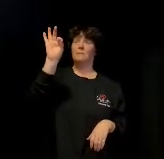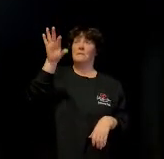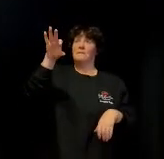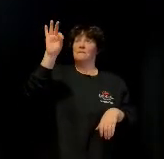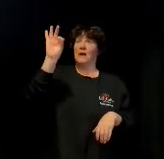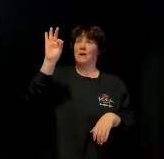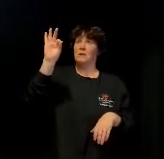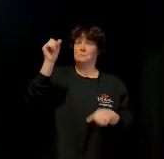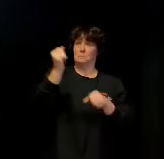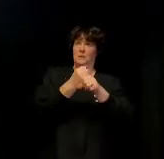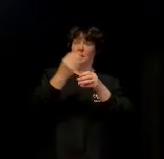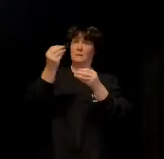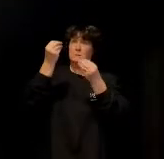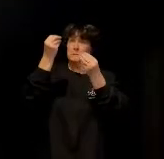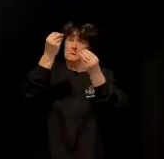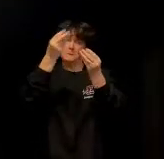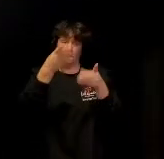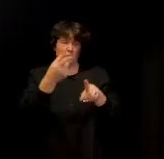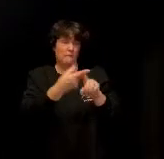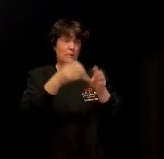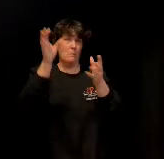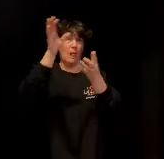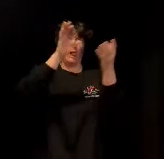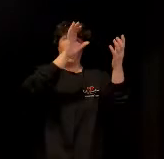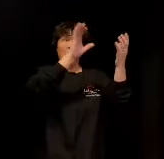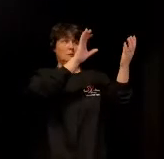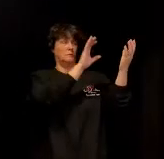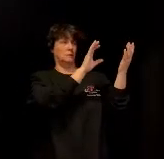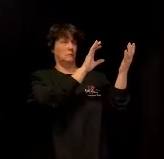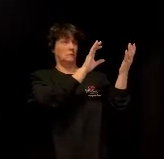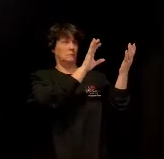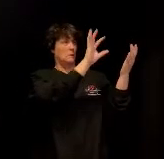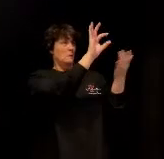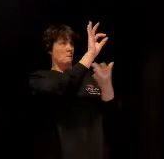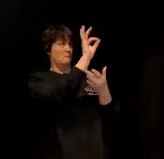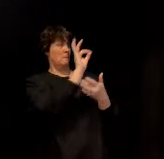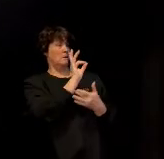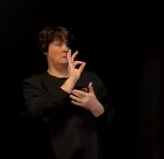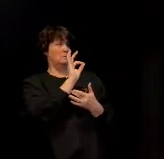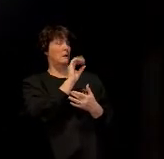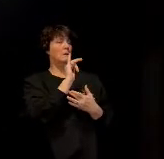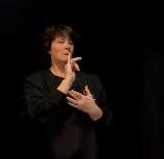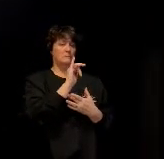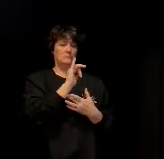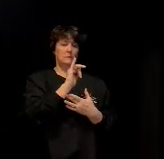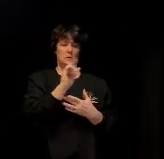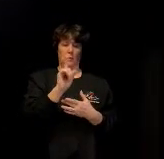some information from the cloud, right?